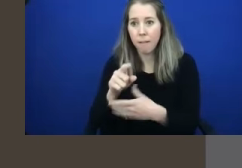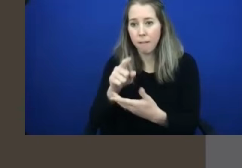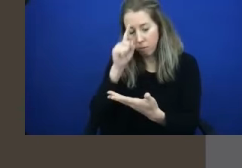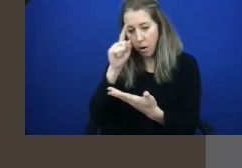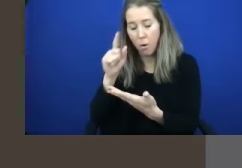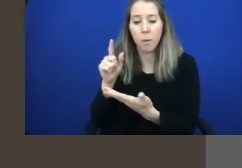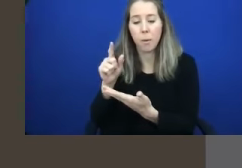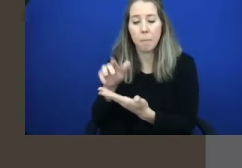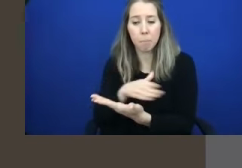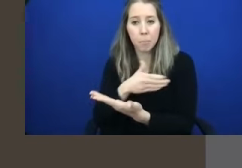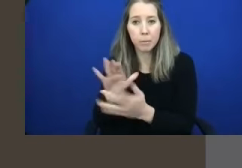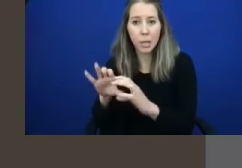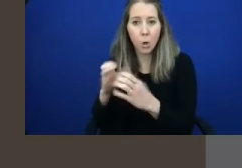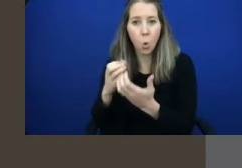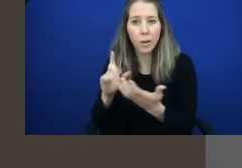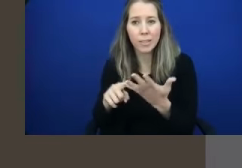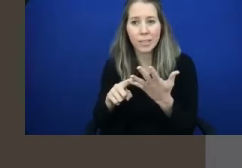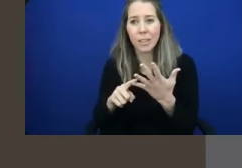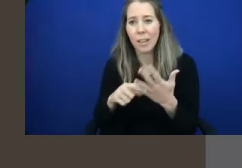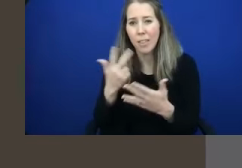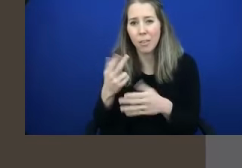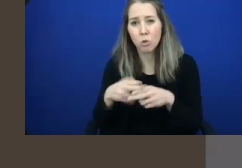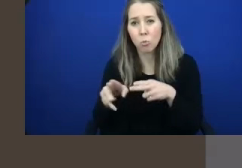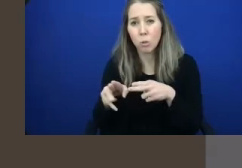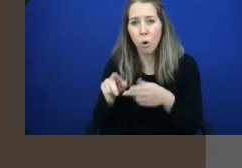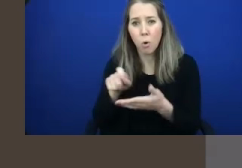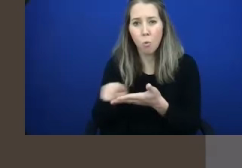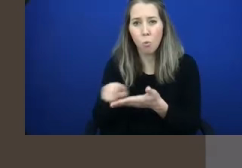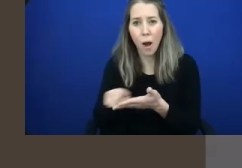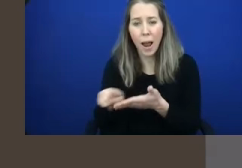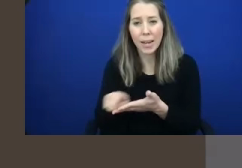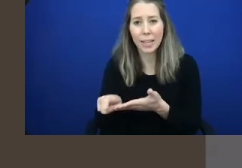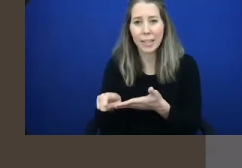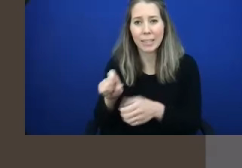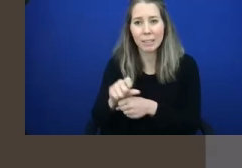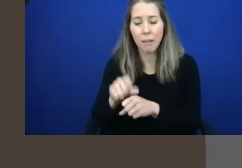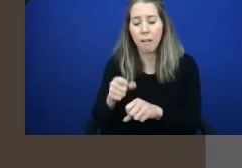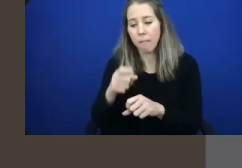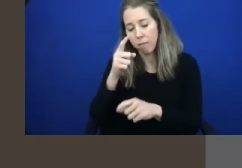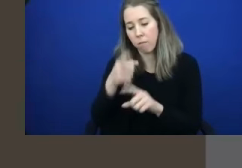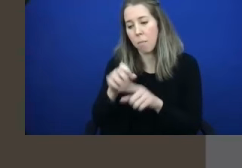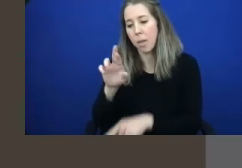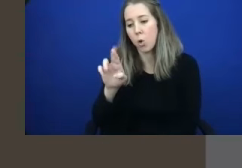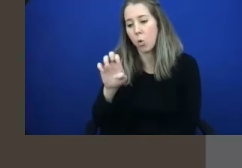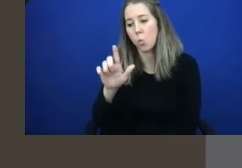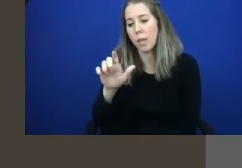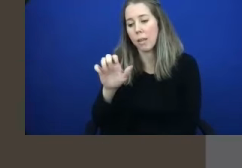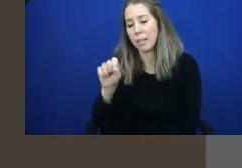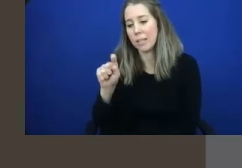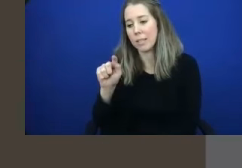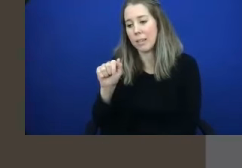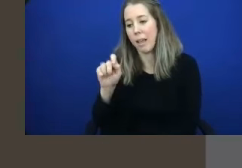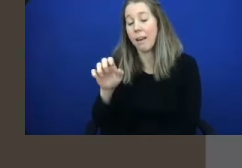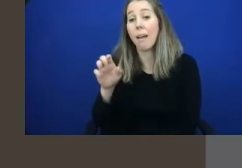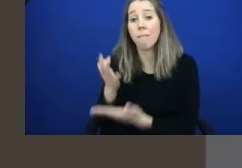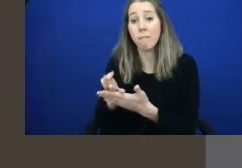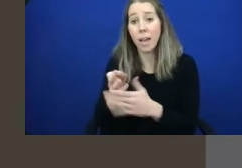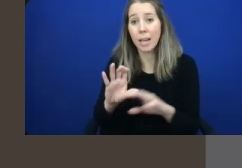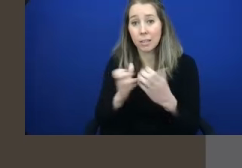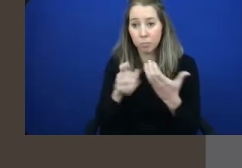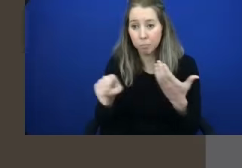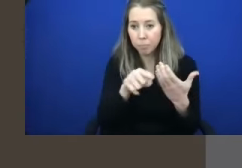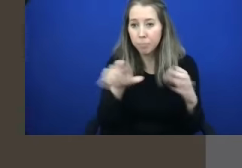and then there are 3 short writing assignments from a real estate finance class. So you're going to take a